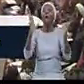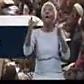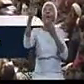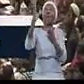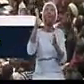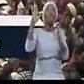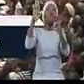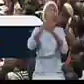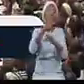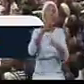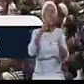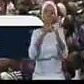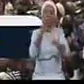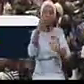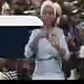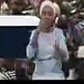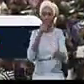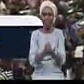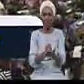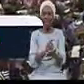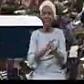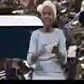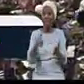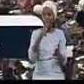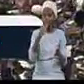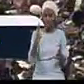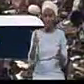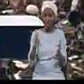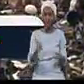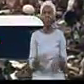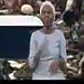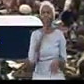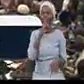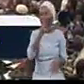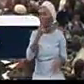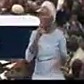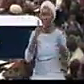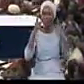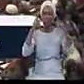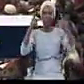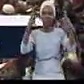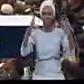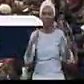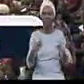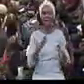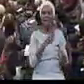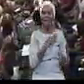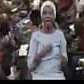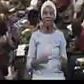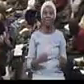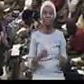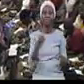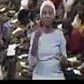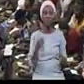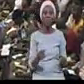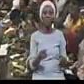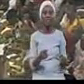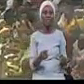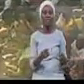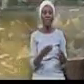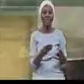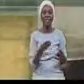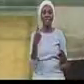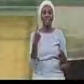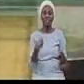Verse 24, assured prosperity, and the floors shall be full of wheat, and the vat